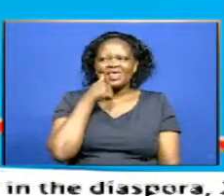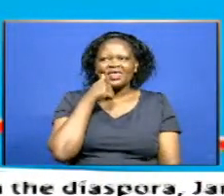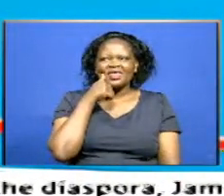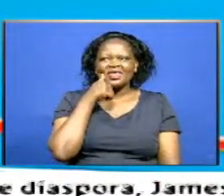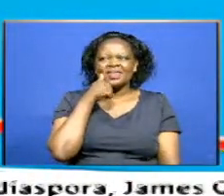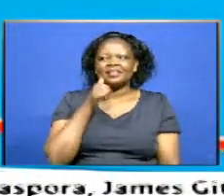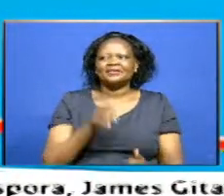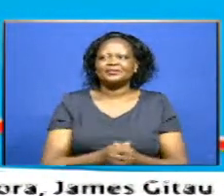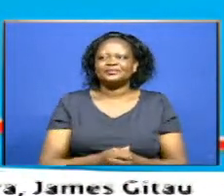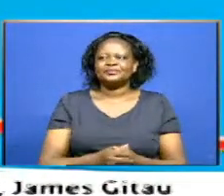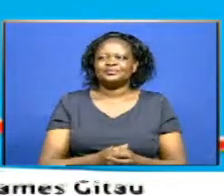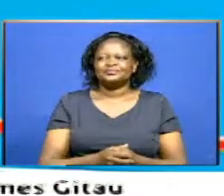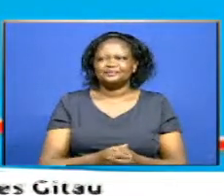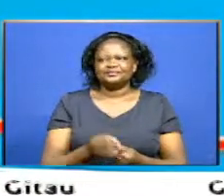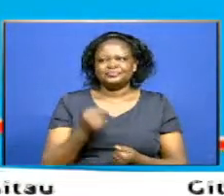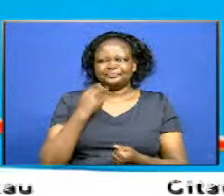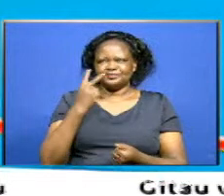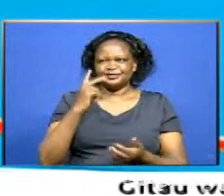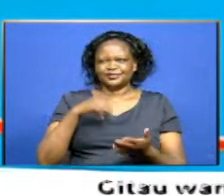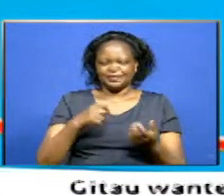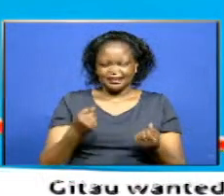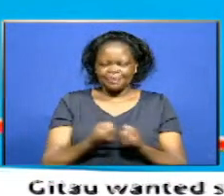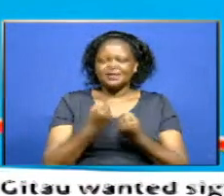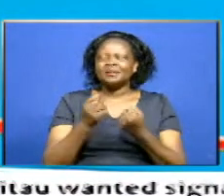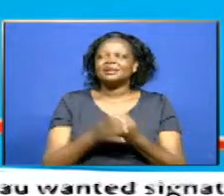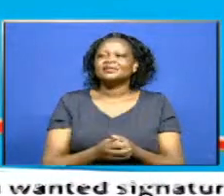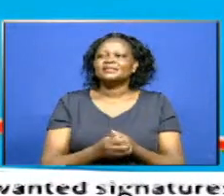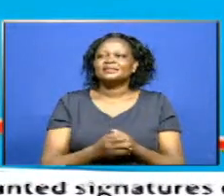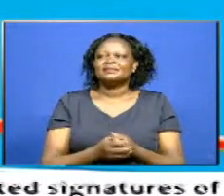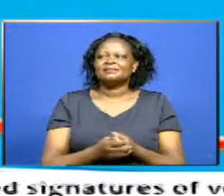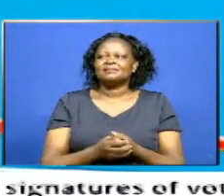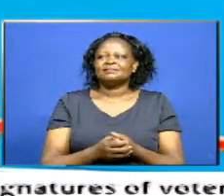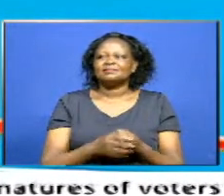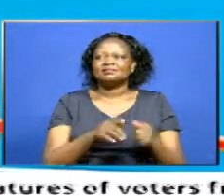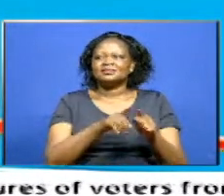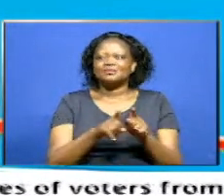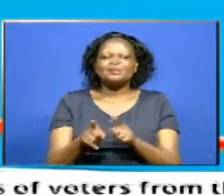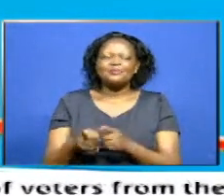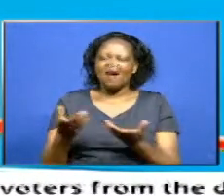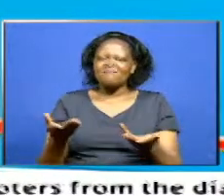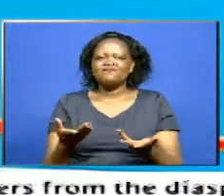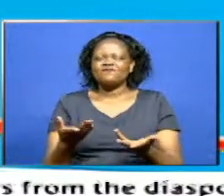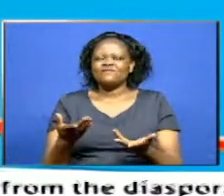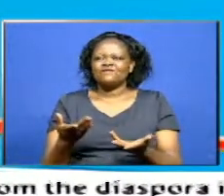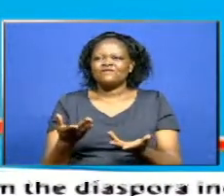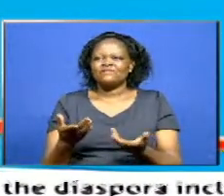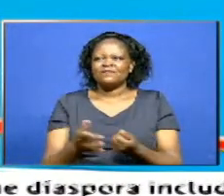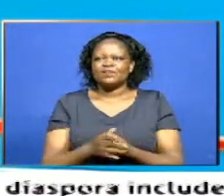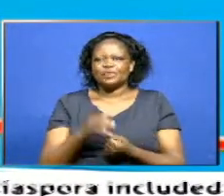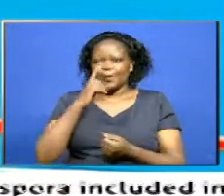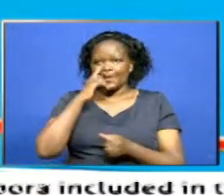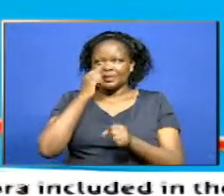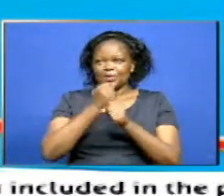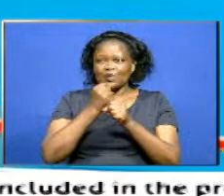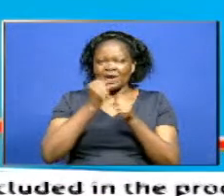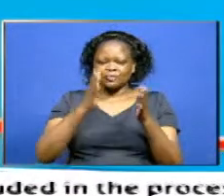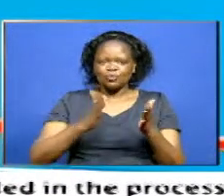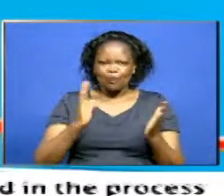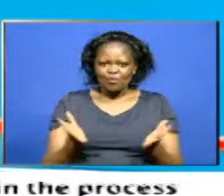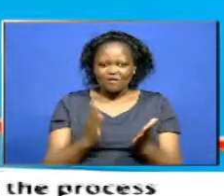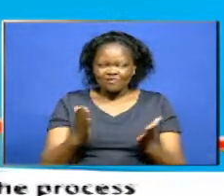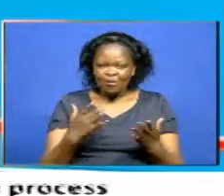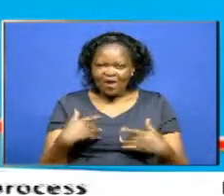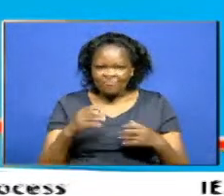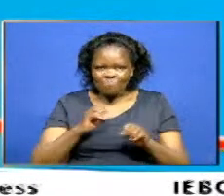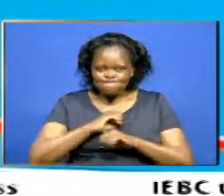event there that we are watching to see exactly what happens there. And of course, domestic workers' welfare, they will be having a briefing, of